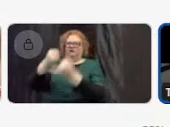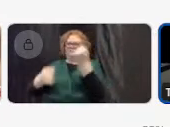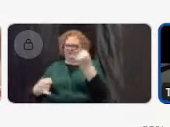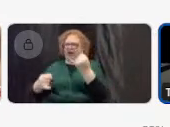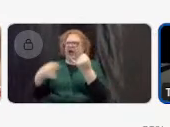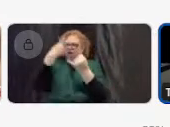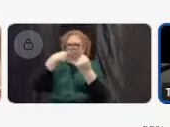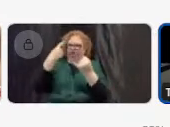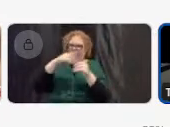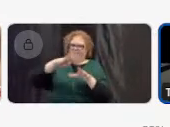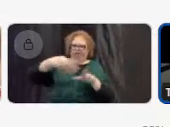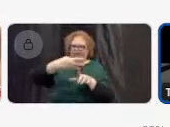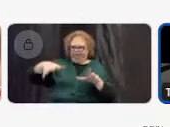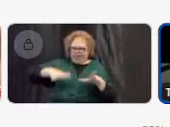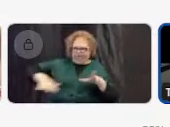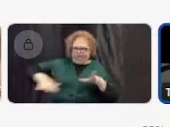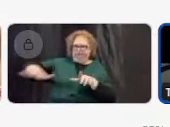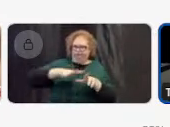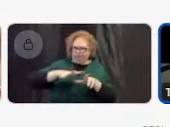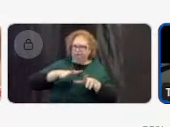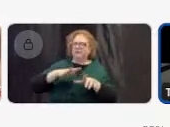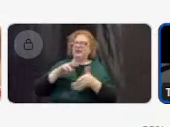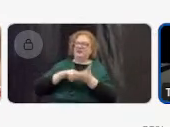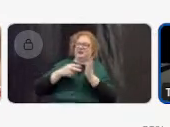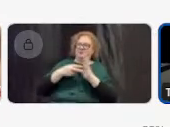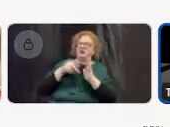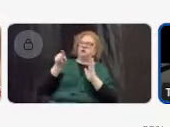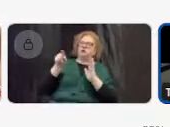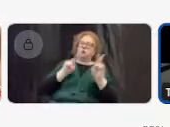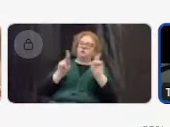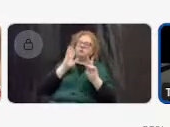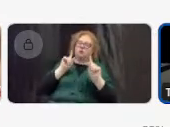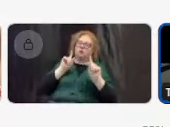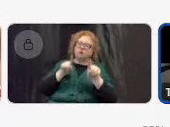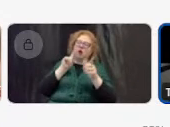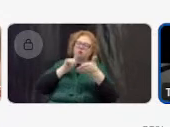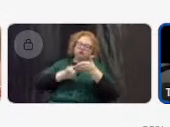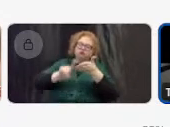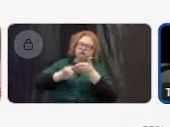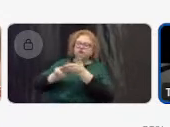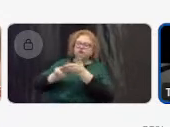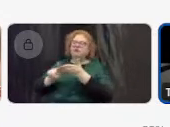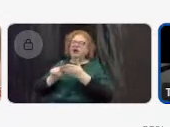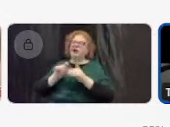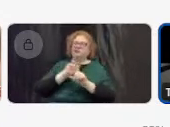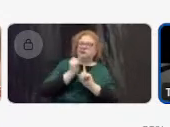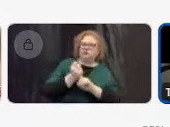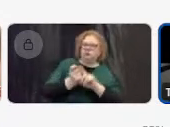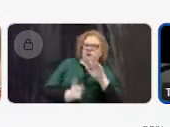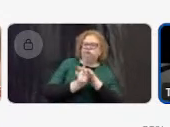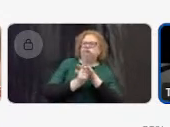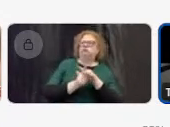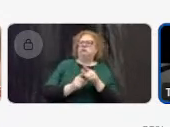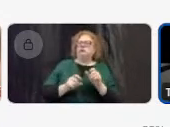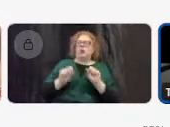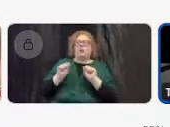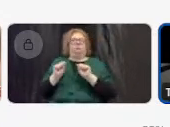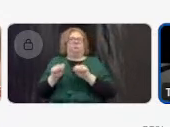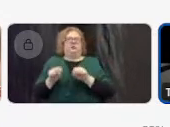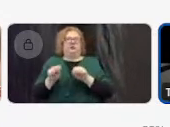and checks that all of these kind of situations are potential situations from possibly drainage issues